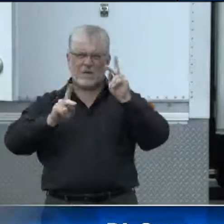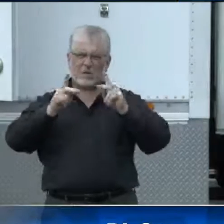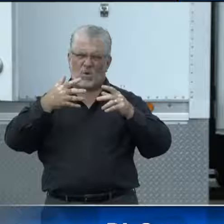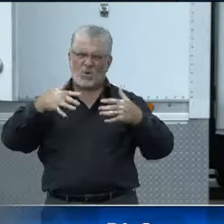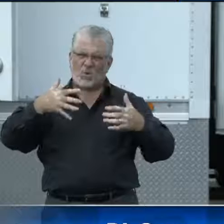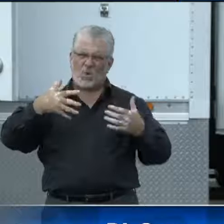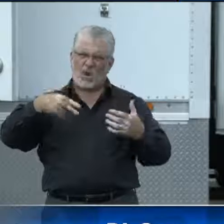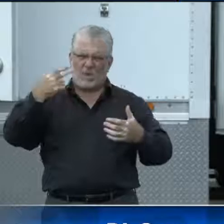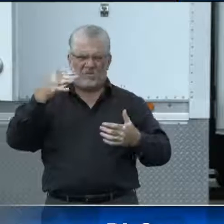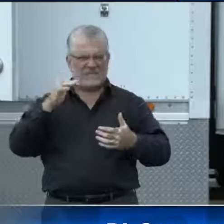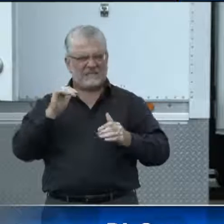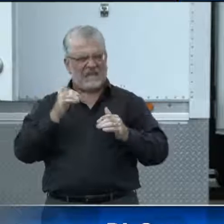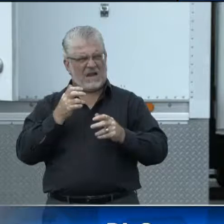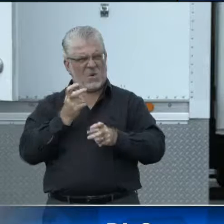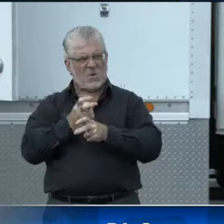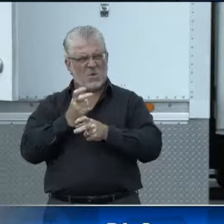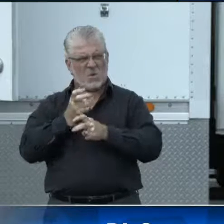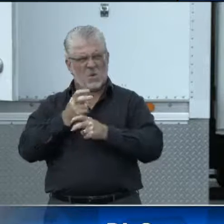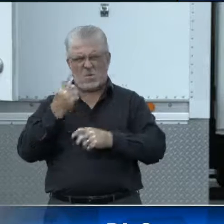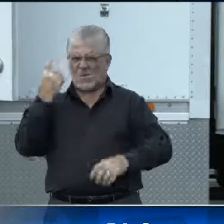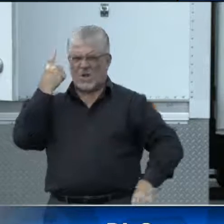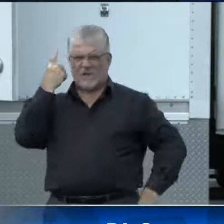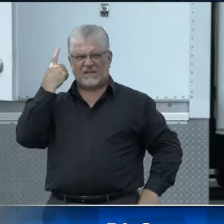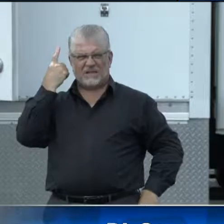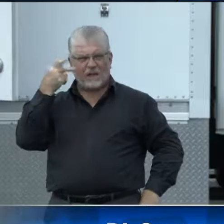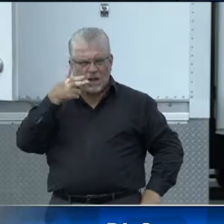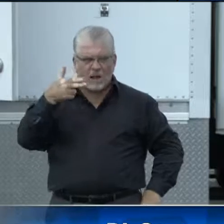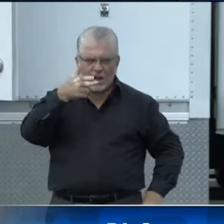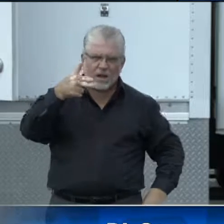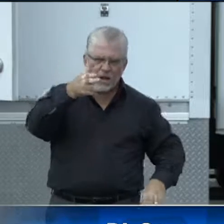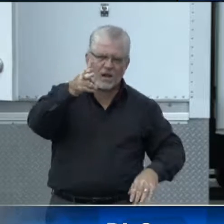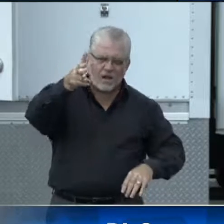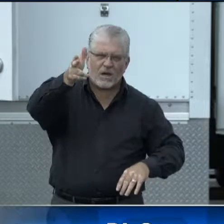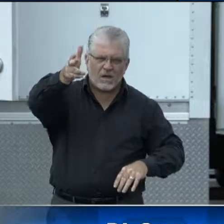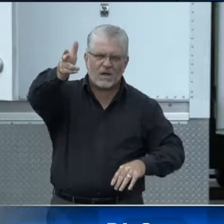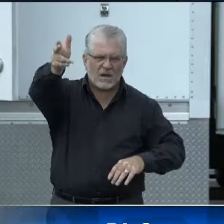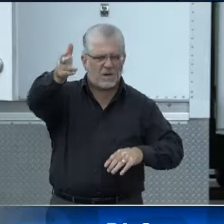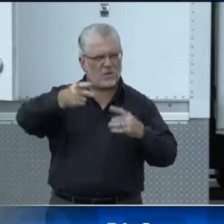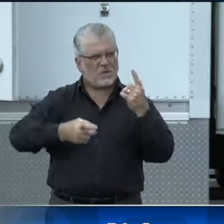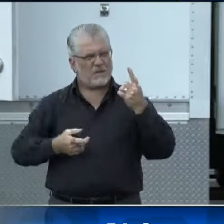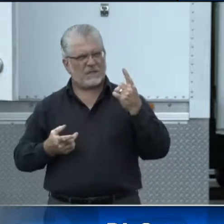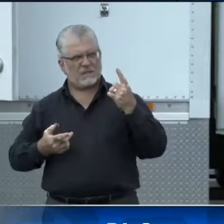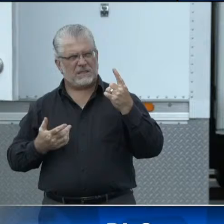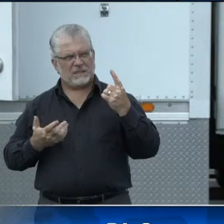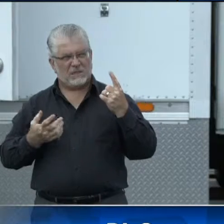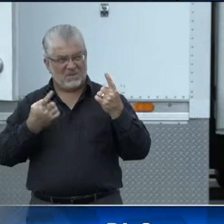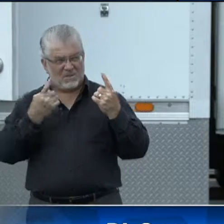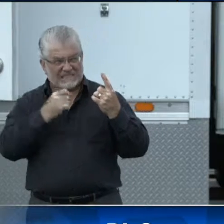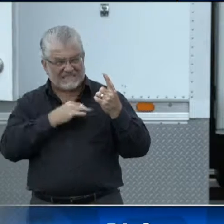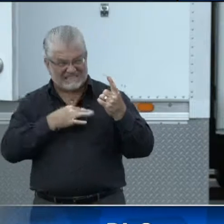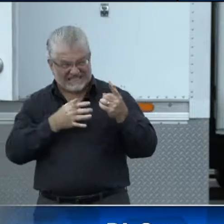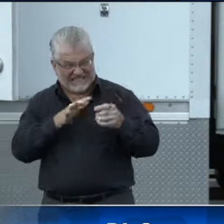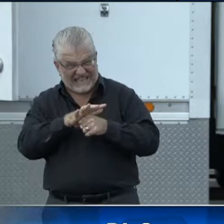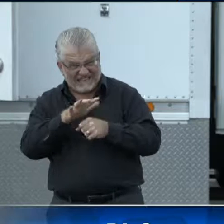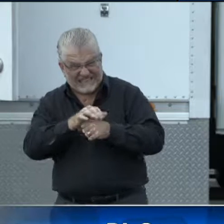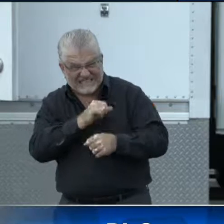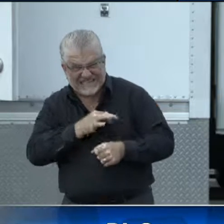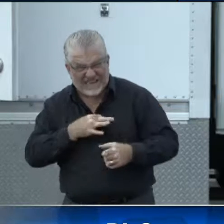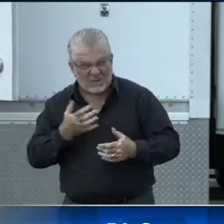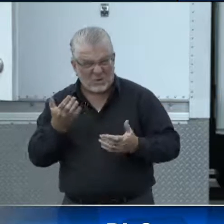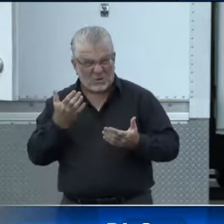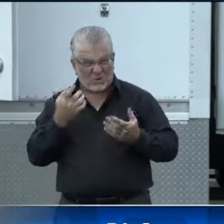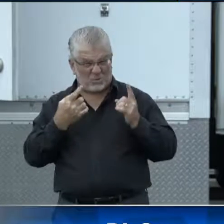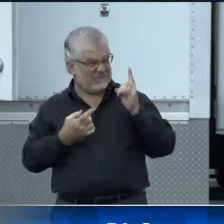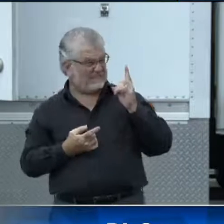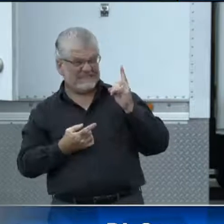to imagine that this one vehicle and its staff could make that much of a difference. Could you please give